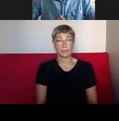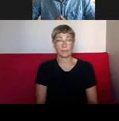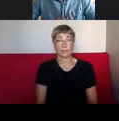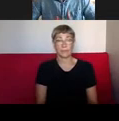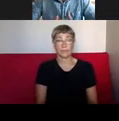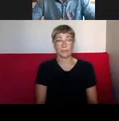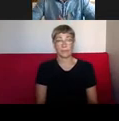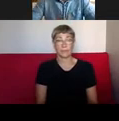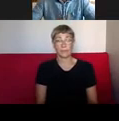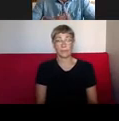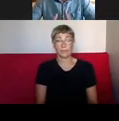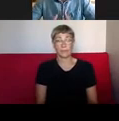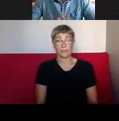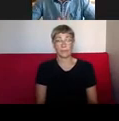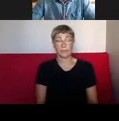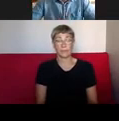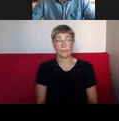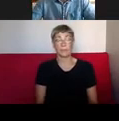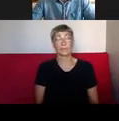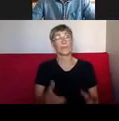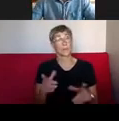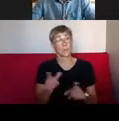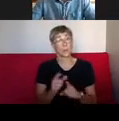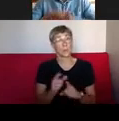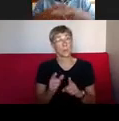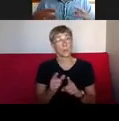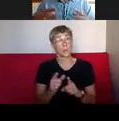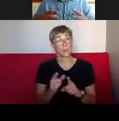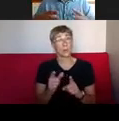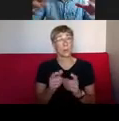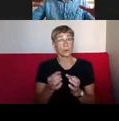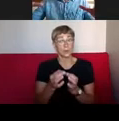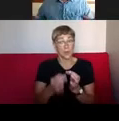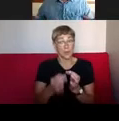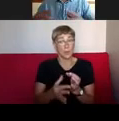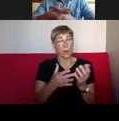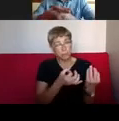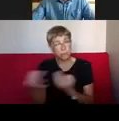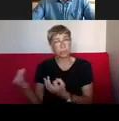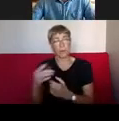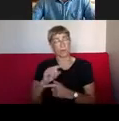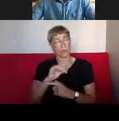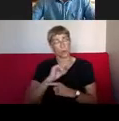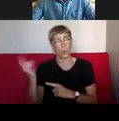need the involvement. We also need the effort. We need to coordinate all these